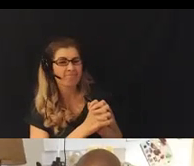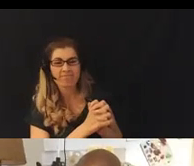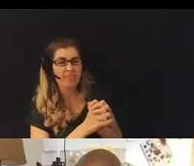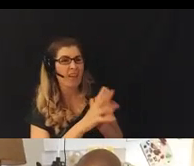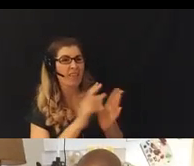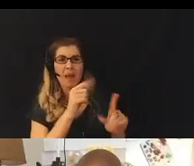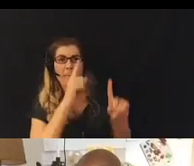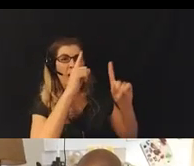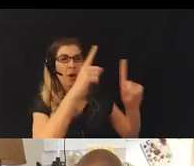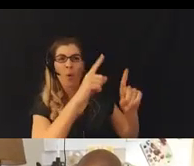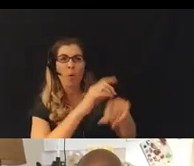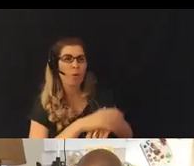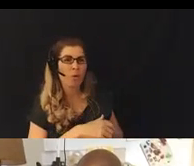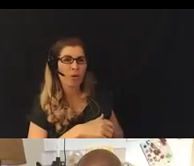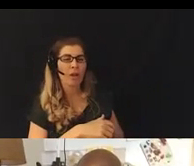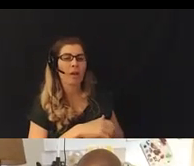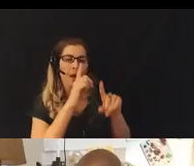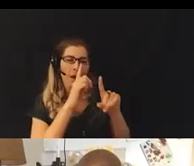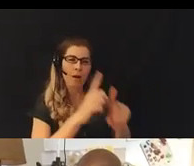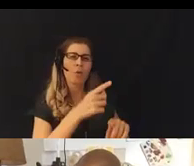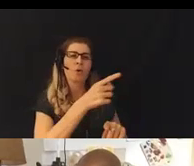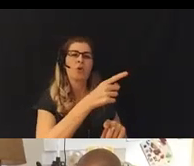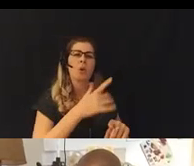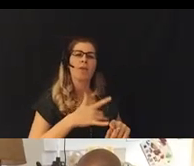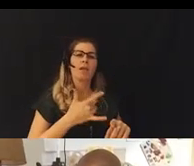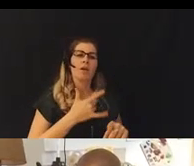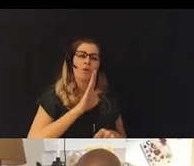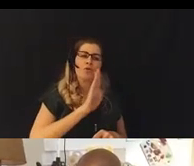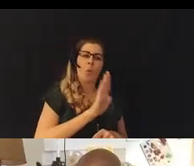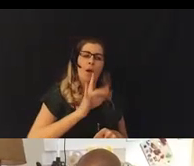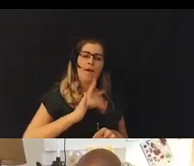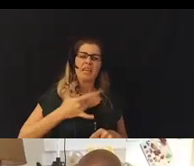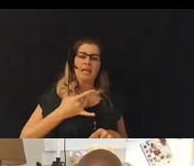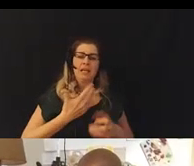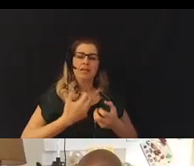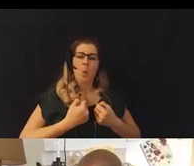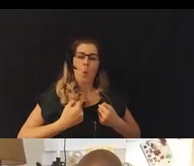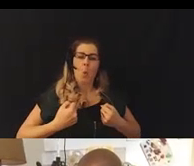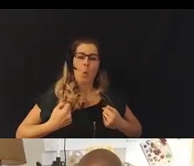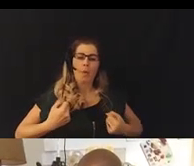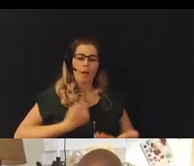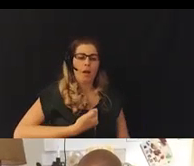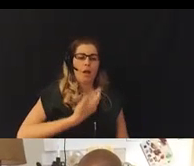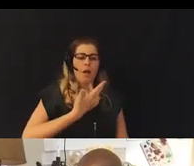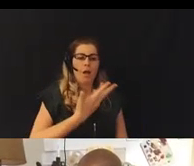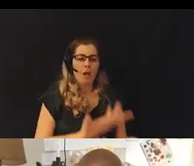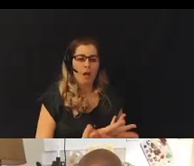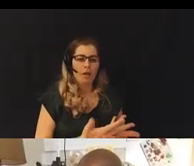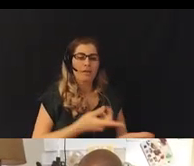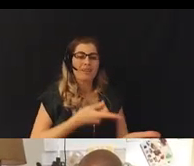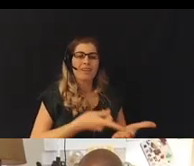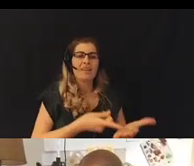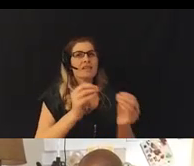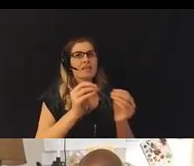know, being an artist. My goal is that you feel like you are able to communicate with this thing. Right? This is more of a language class than it